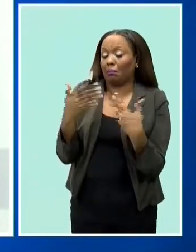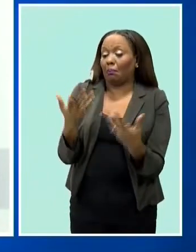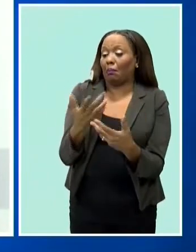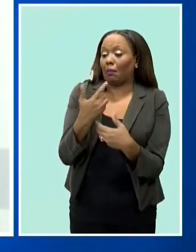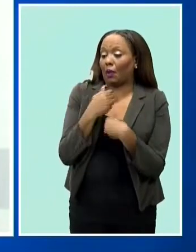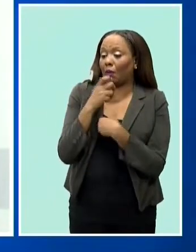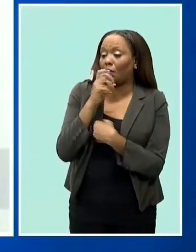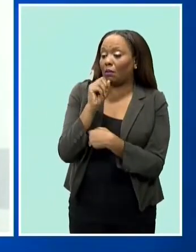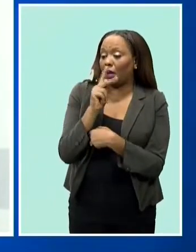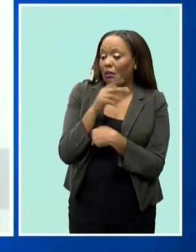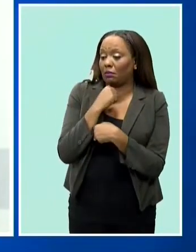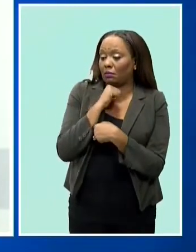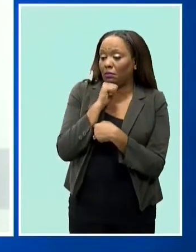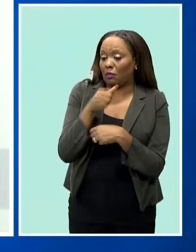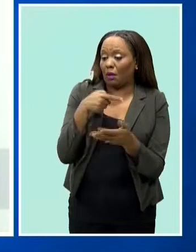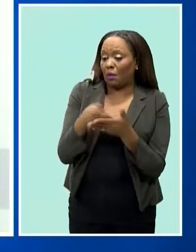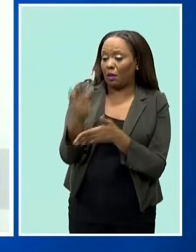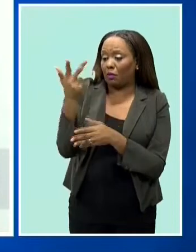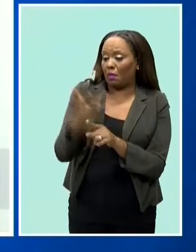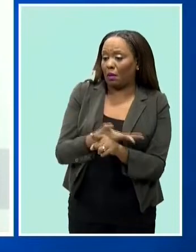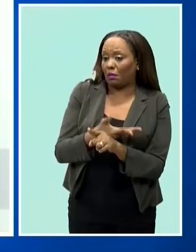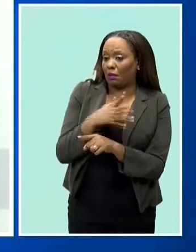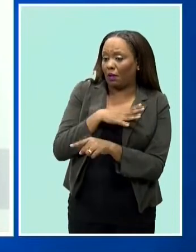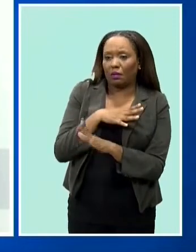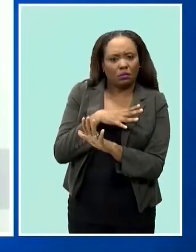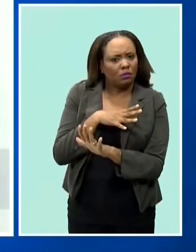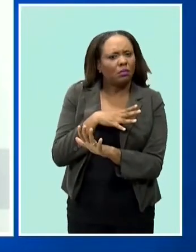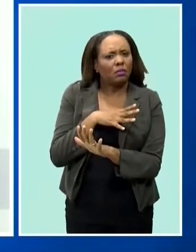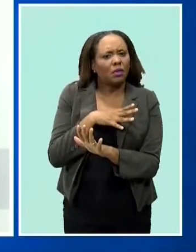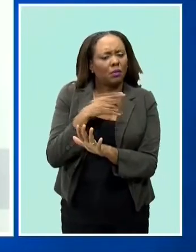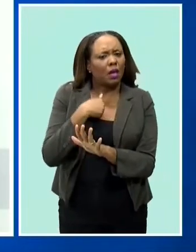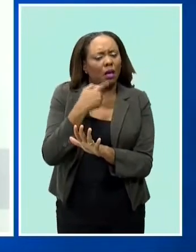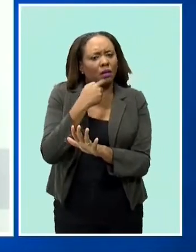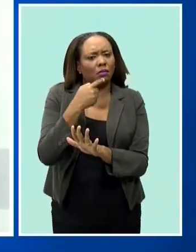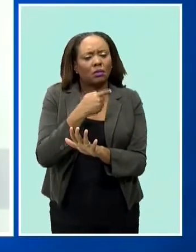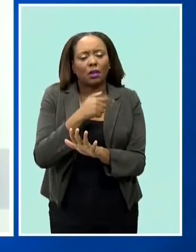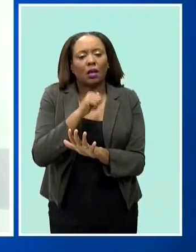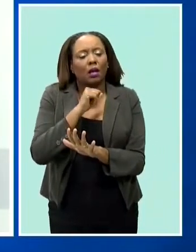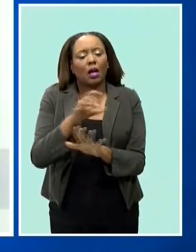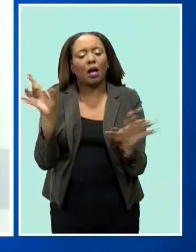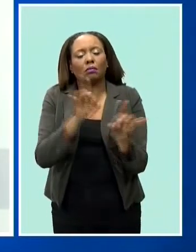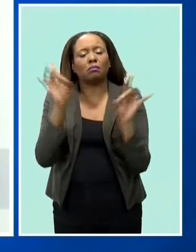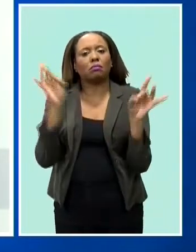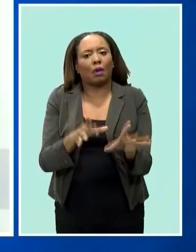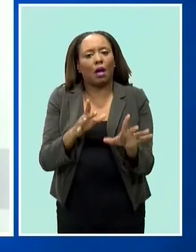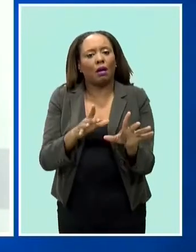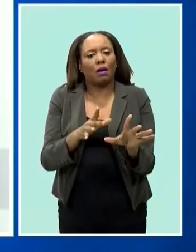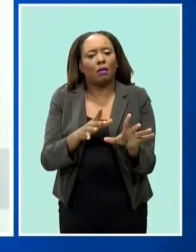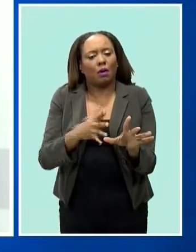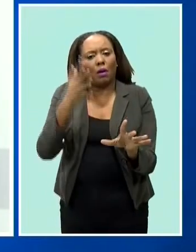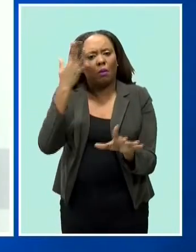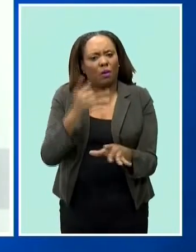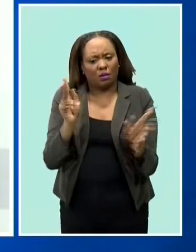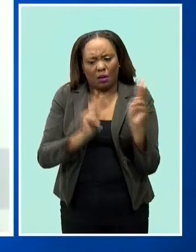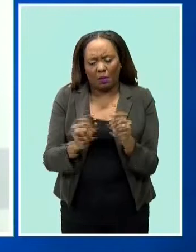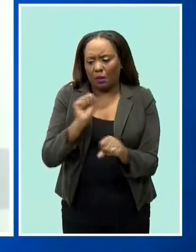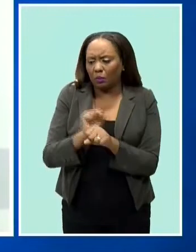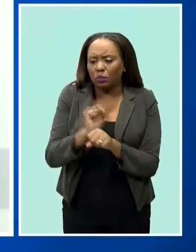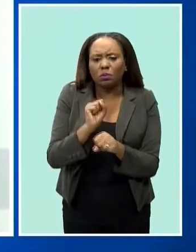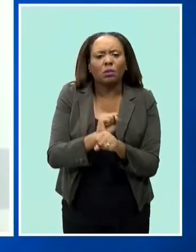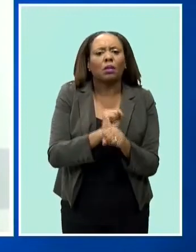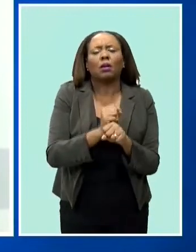as something that they should do. I don't understand it. As I said in the statement, it's unconscionable. Why would you have somebody working, trying to find